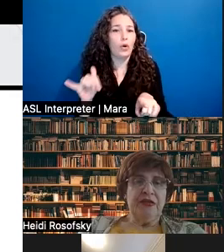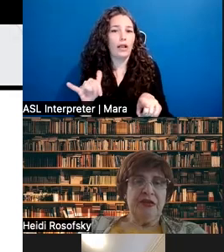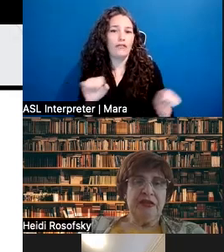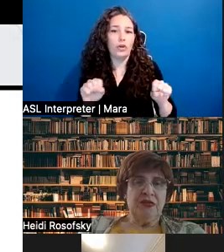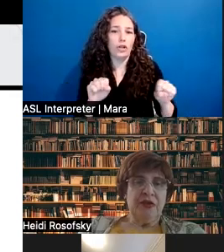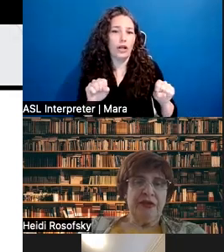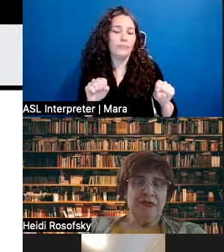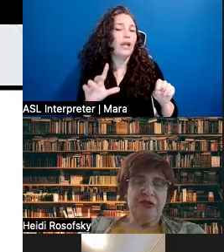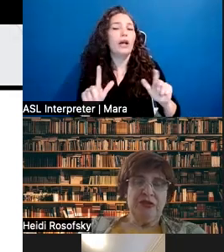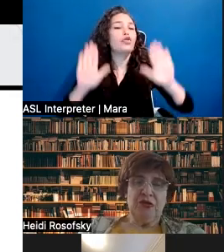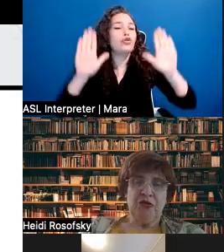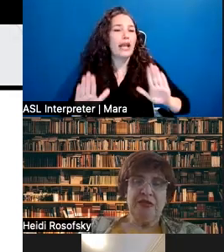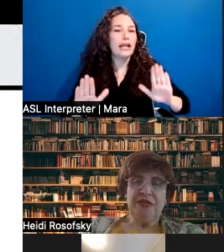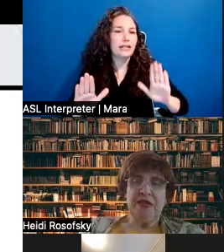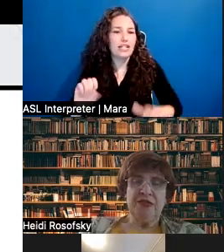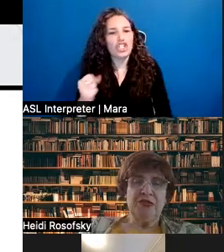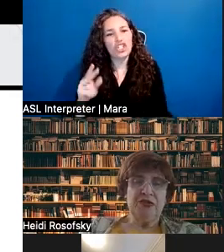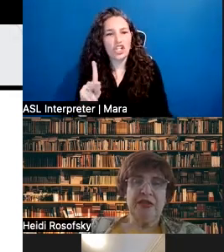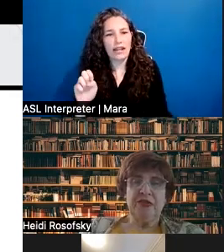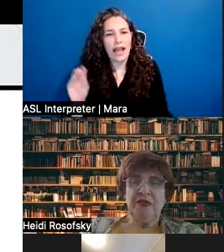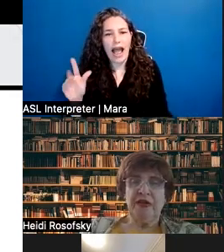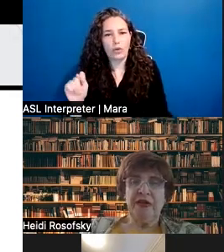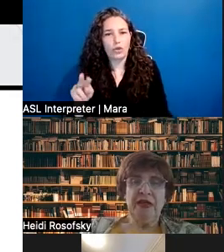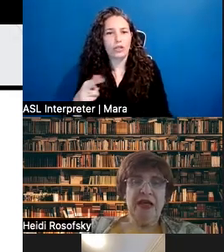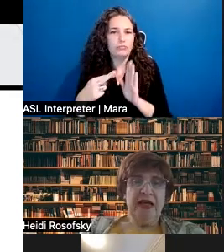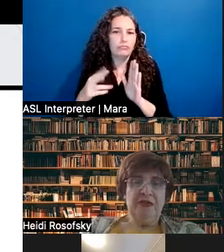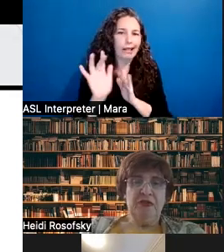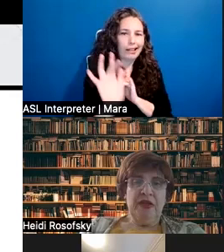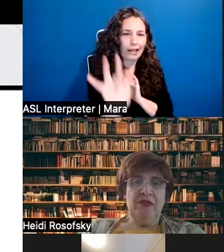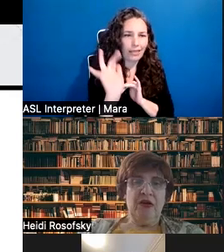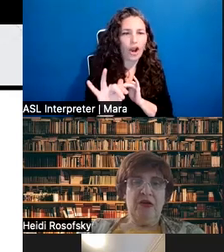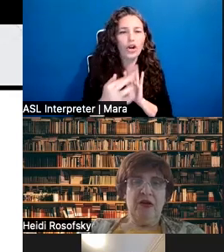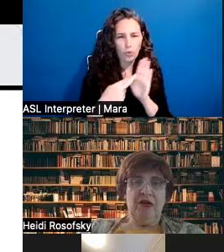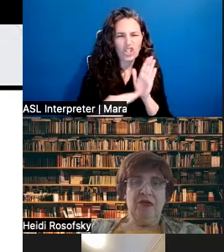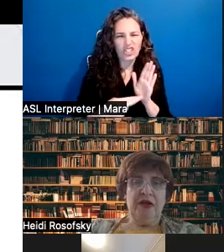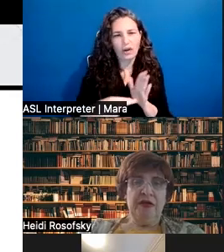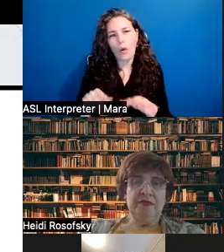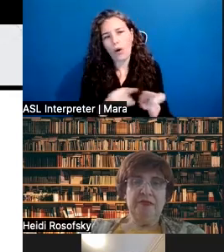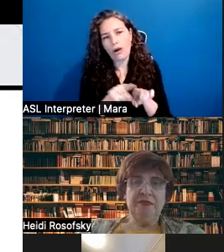click on the link to register or go to ECA to take a look at that. And then we'll have our